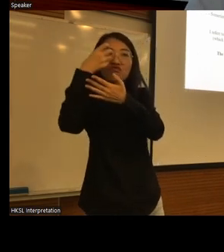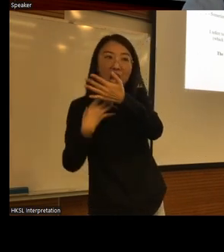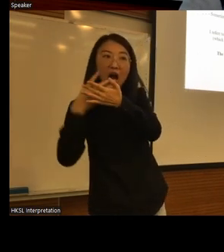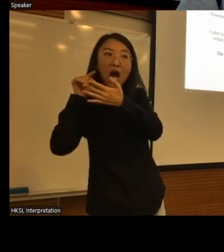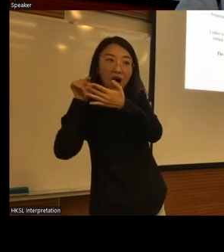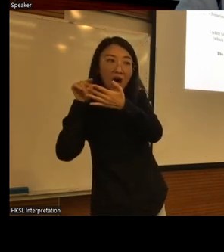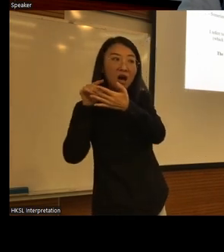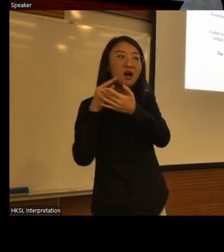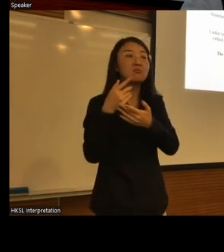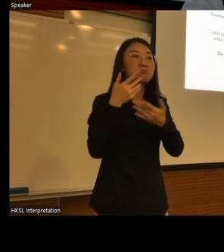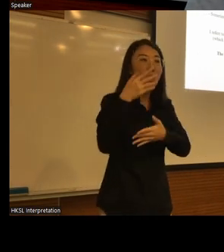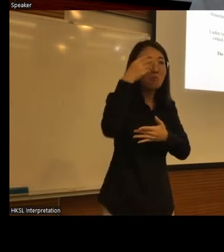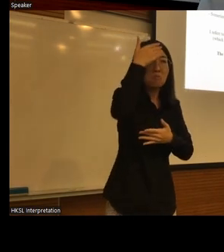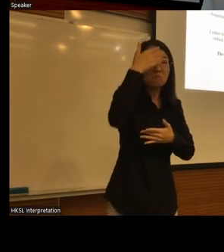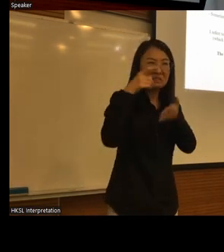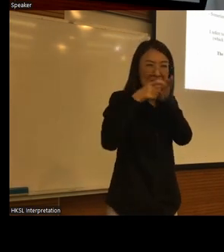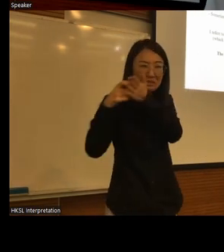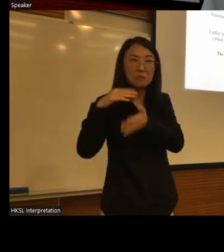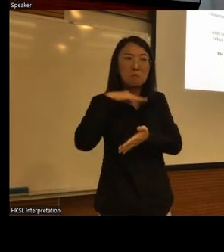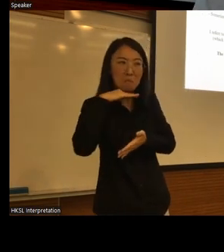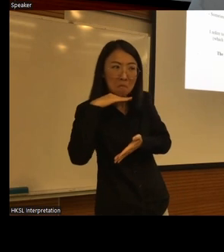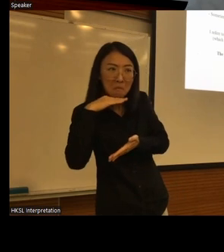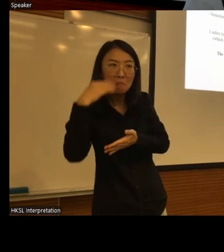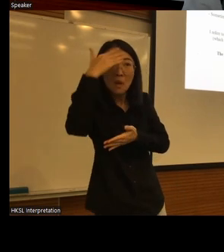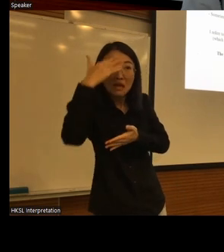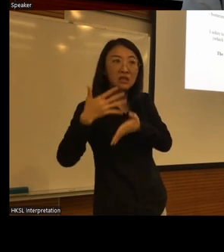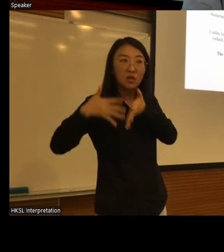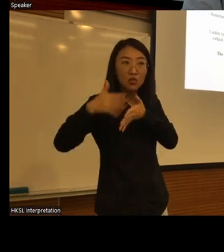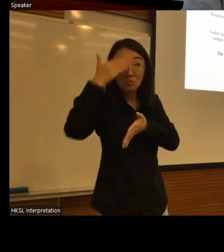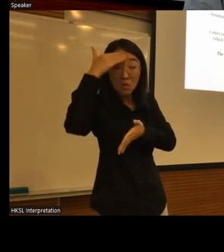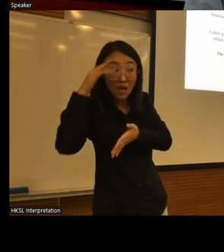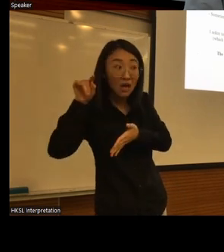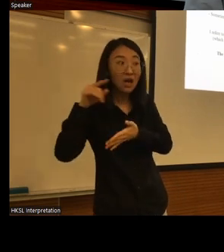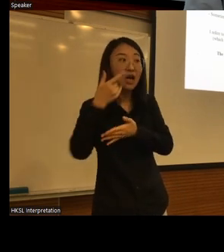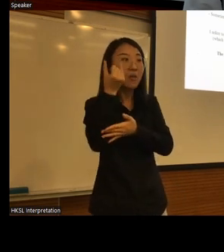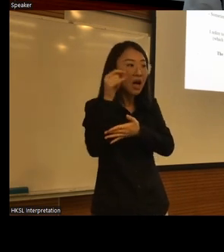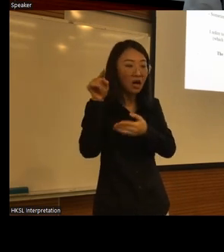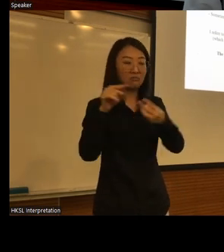or understand a sound, or understand a sign.